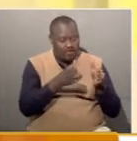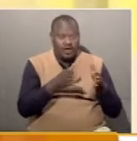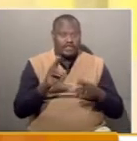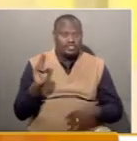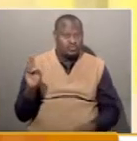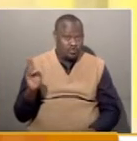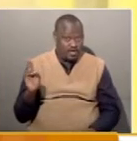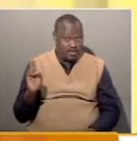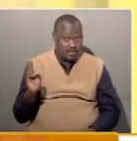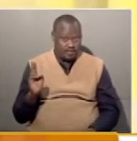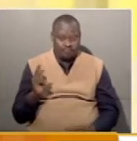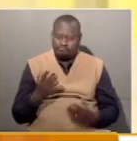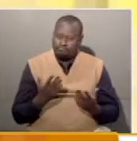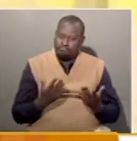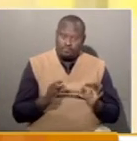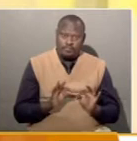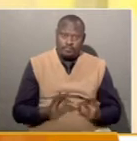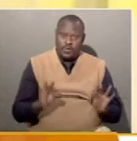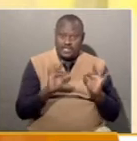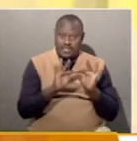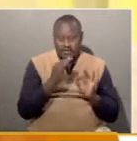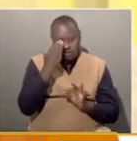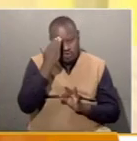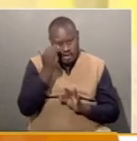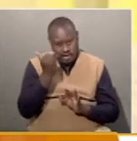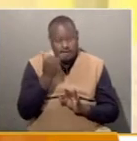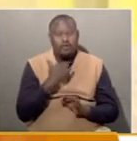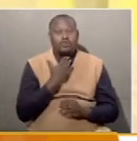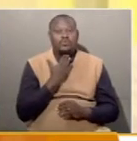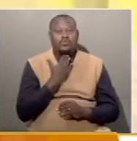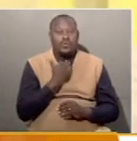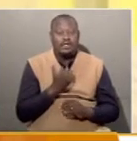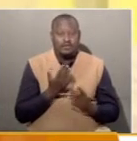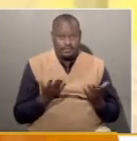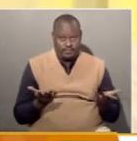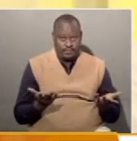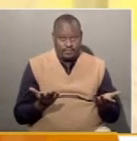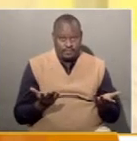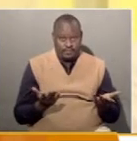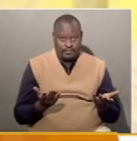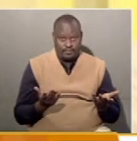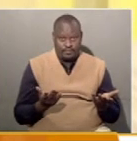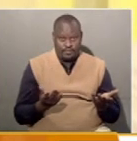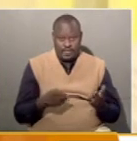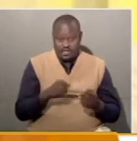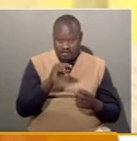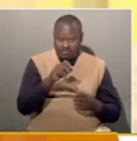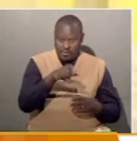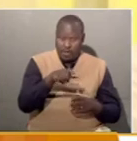We are trying to make sure that only people with reasonable chunks of